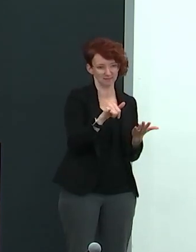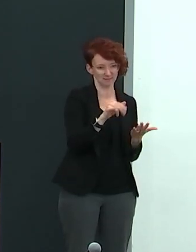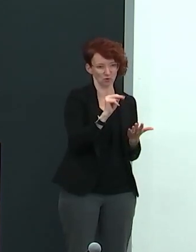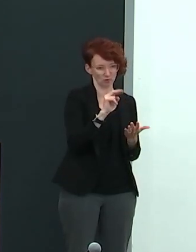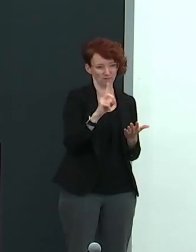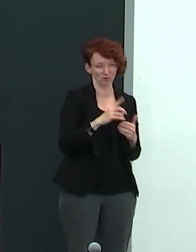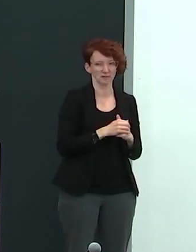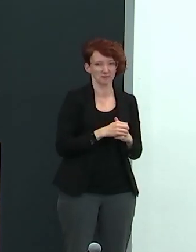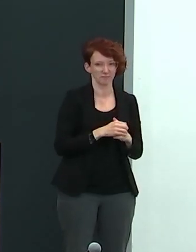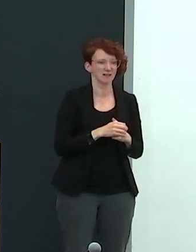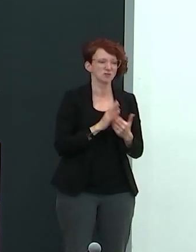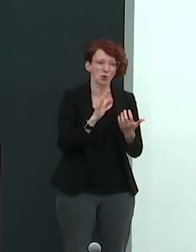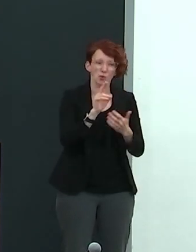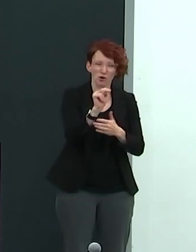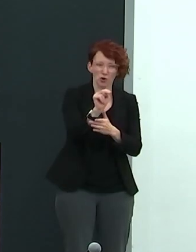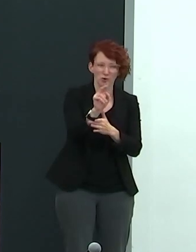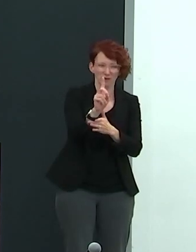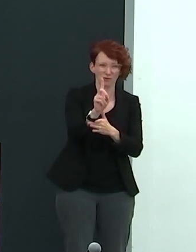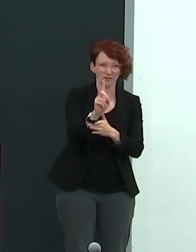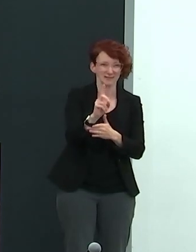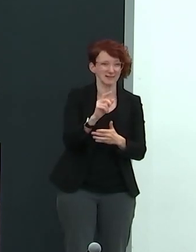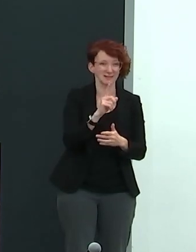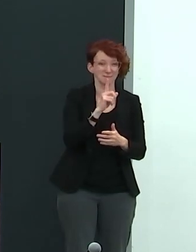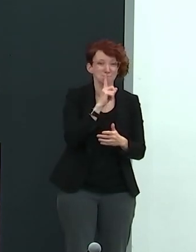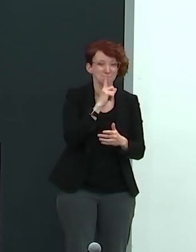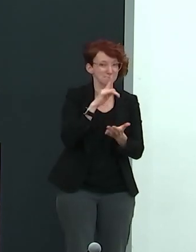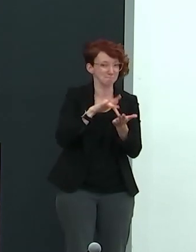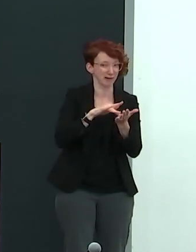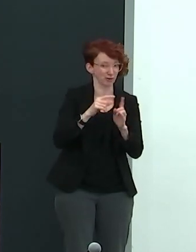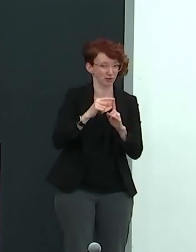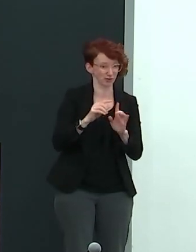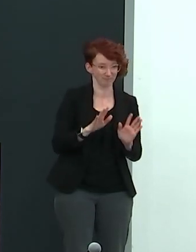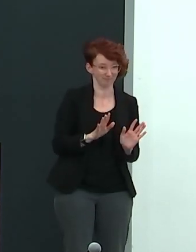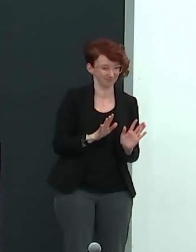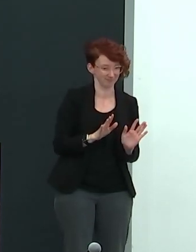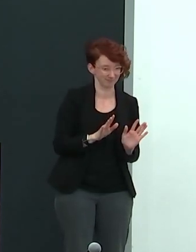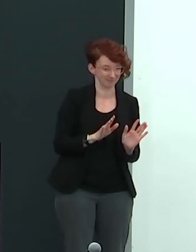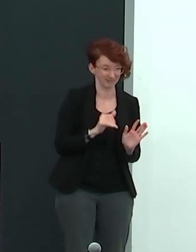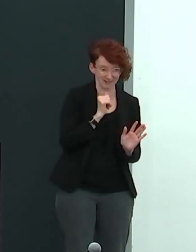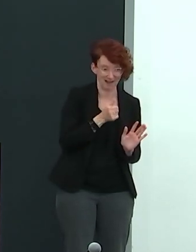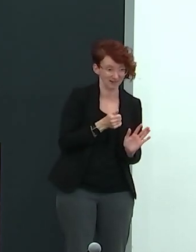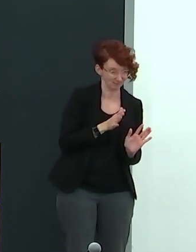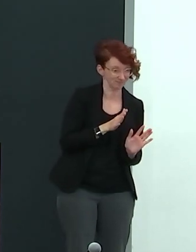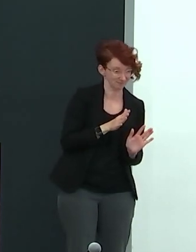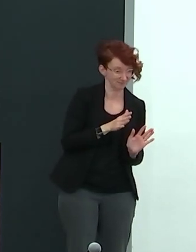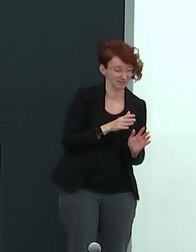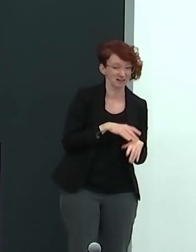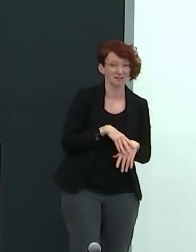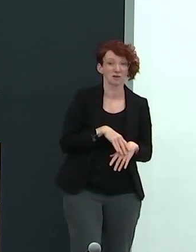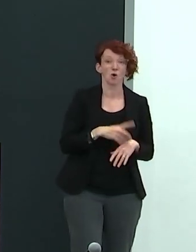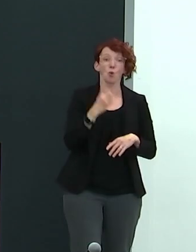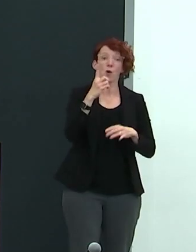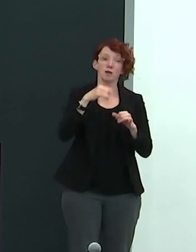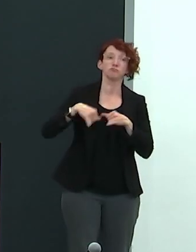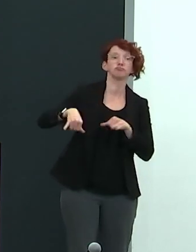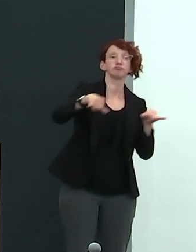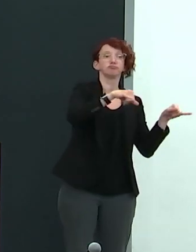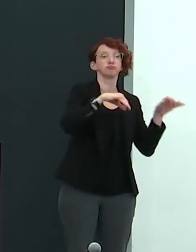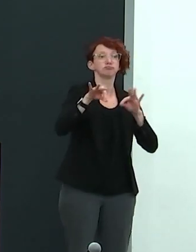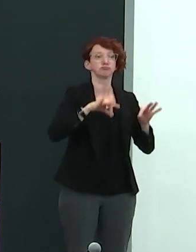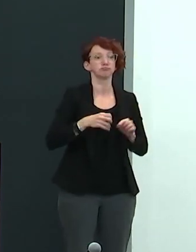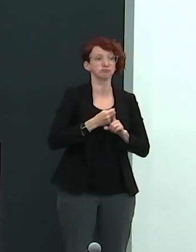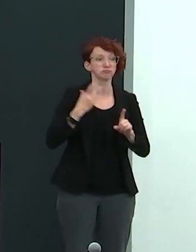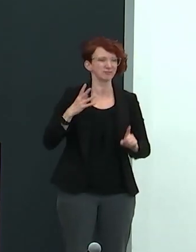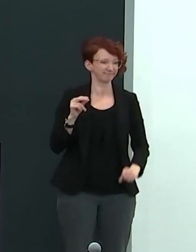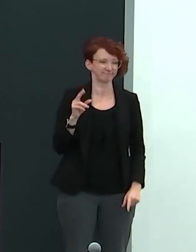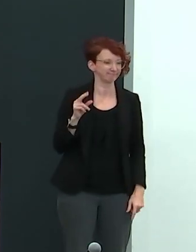not a medical term. So there is no clear-cut definition. There is no clear,